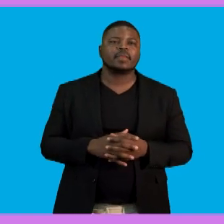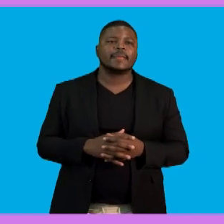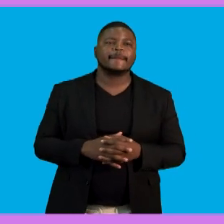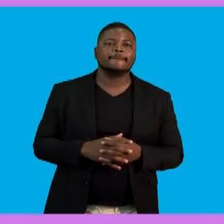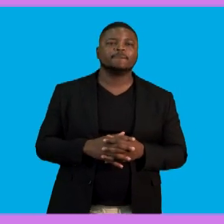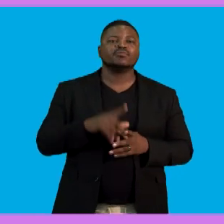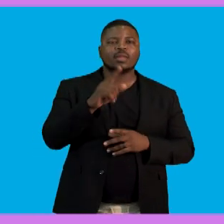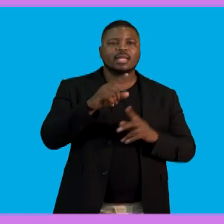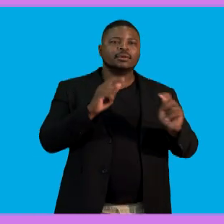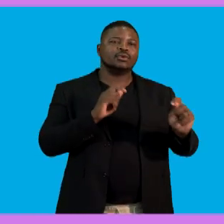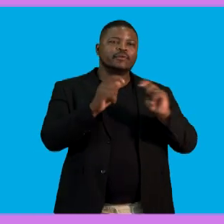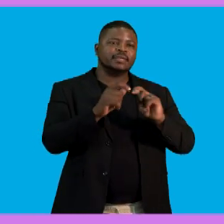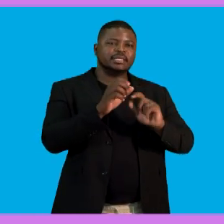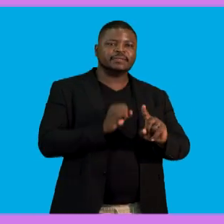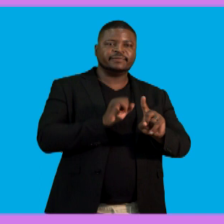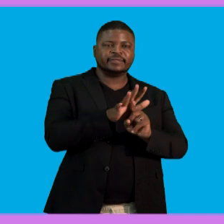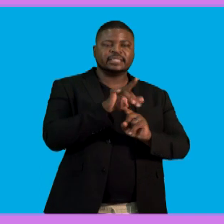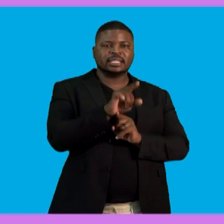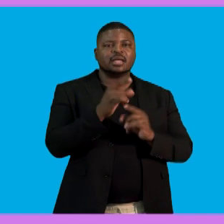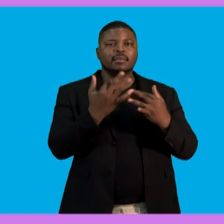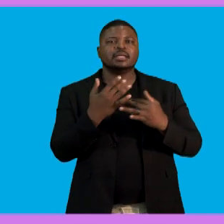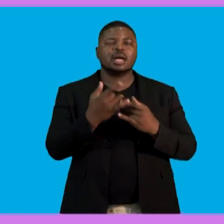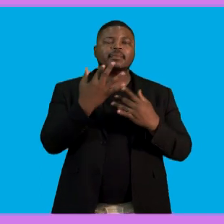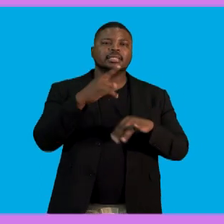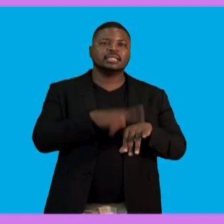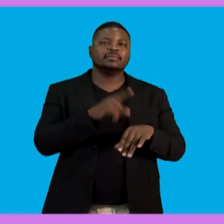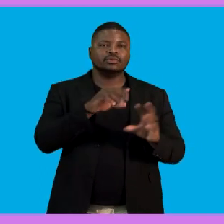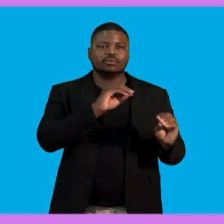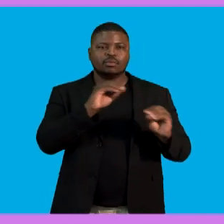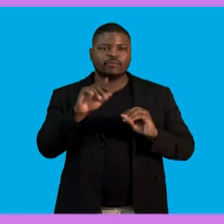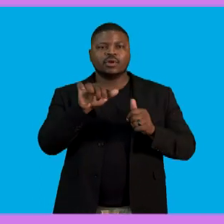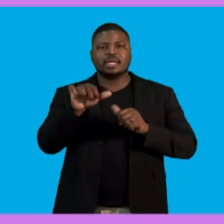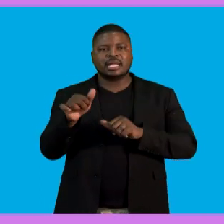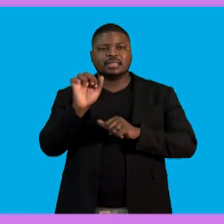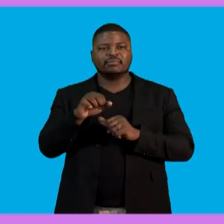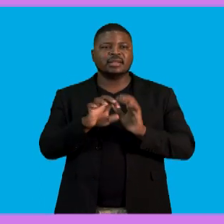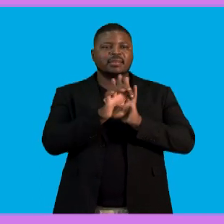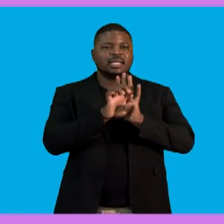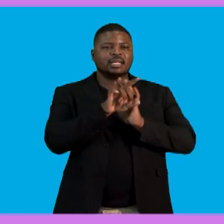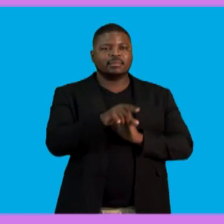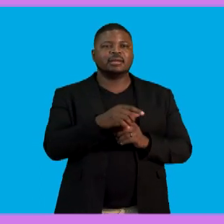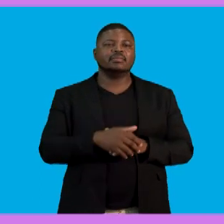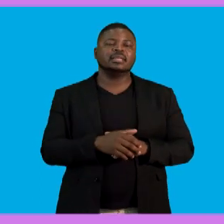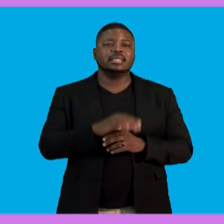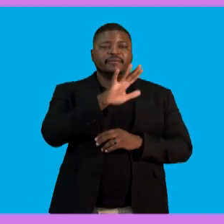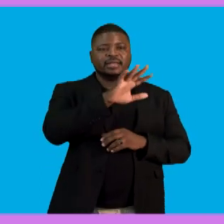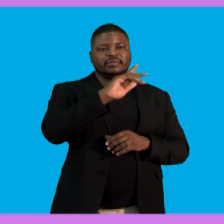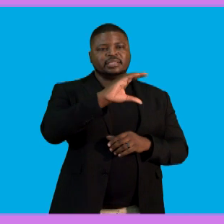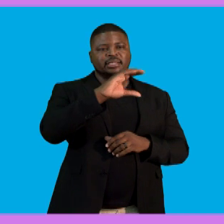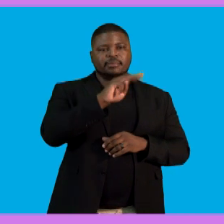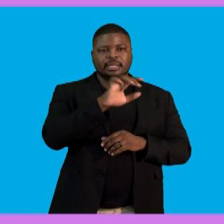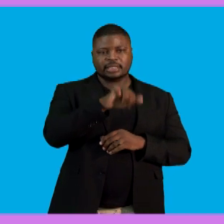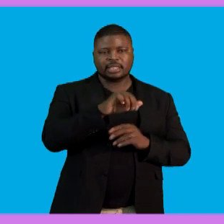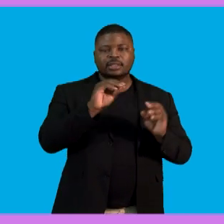multiply by the conversion factor. What is the conversion factor? It is the number of times that you are moving between the units. An example is if you convert